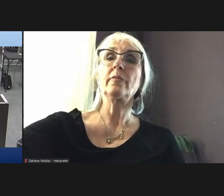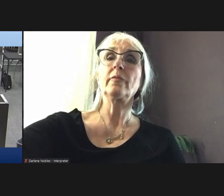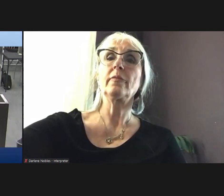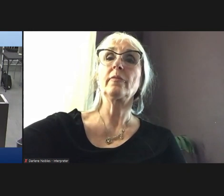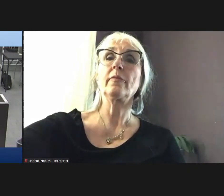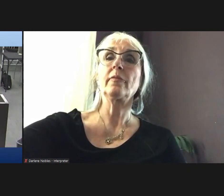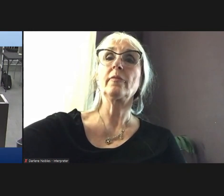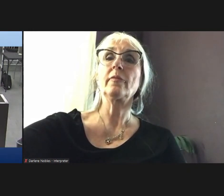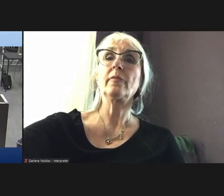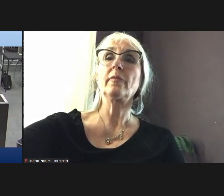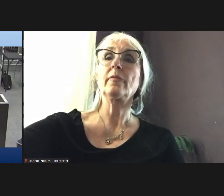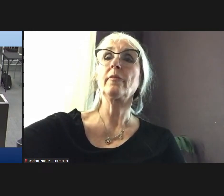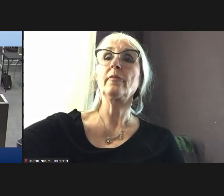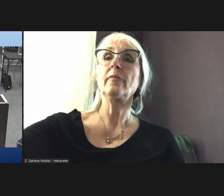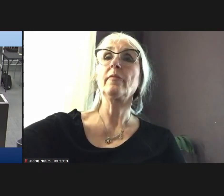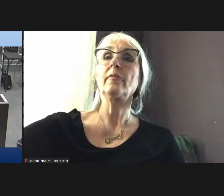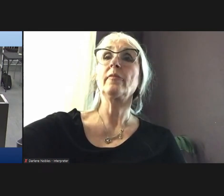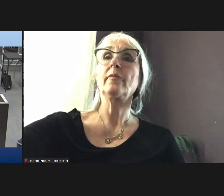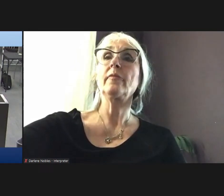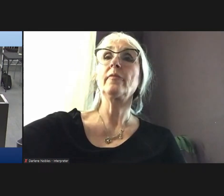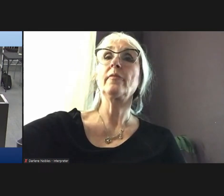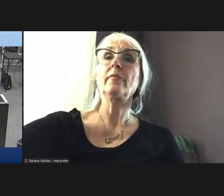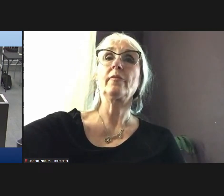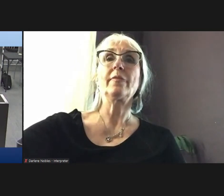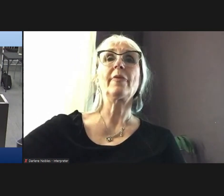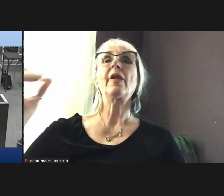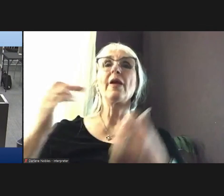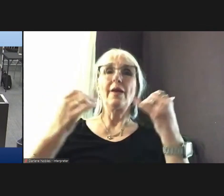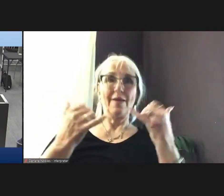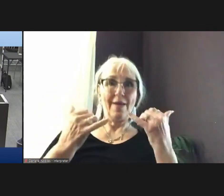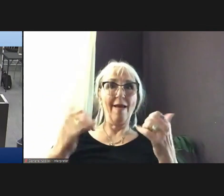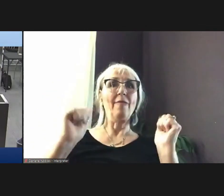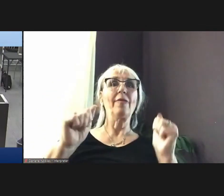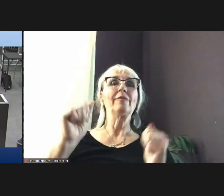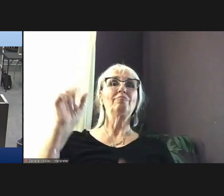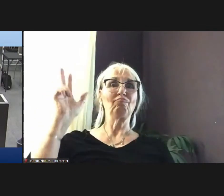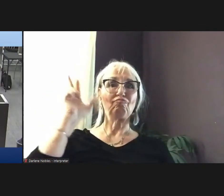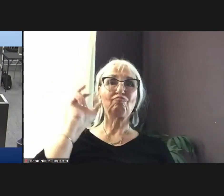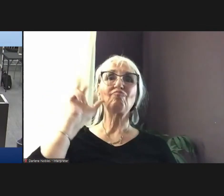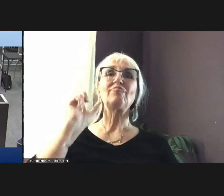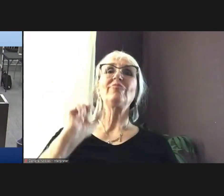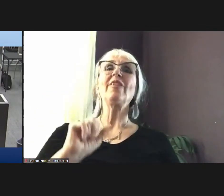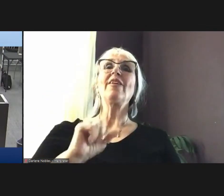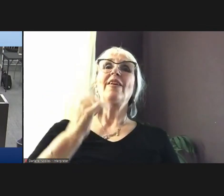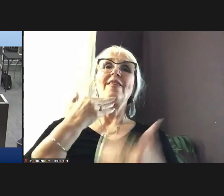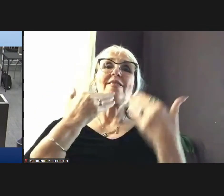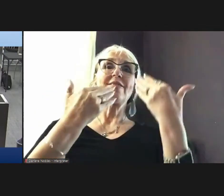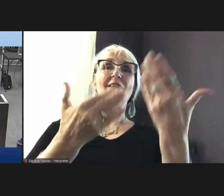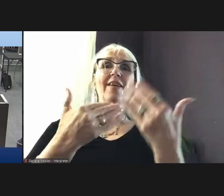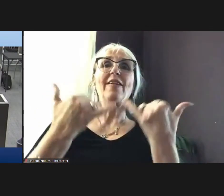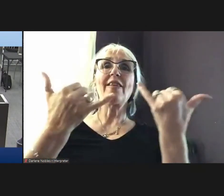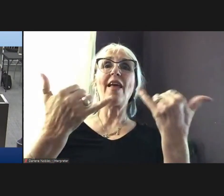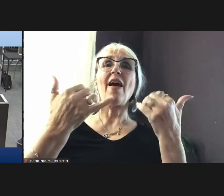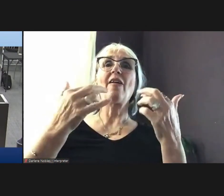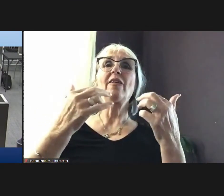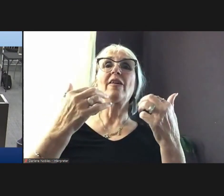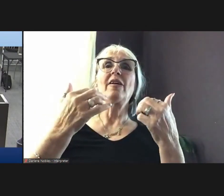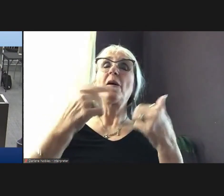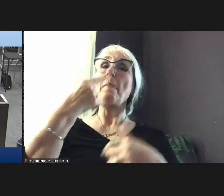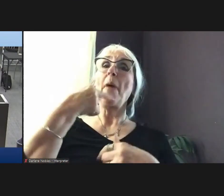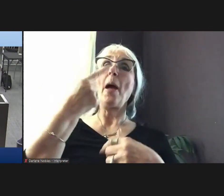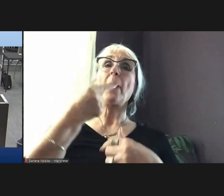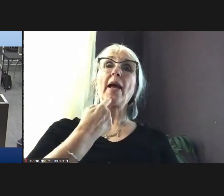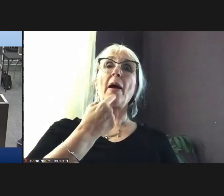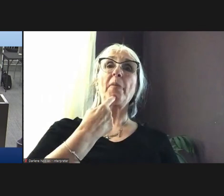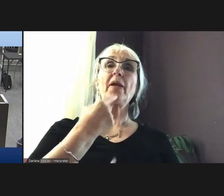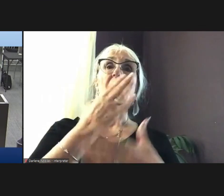All right, we're starting to get sound now. Okay, thank you. All right, we're going into the public comments portion, and we